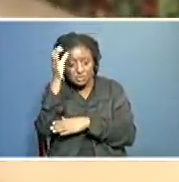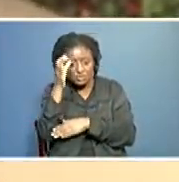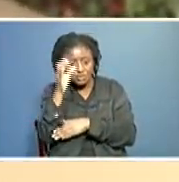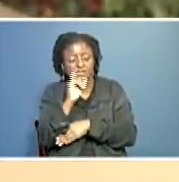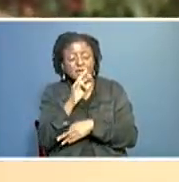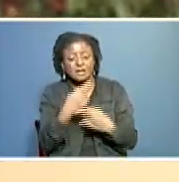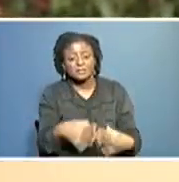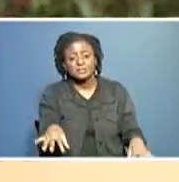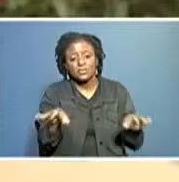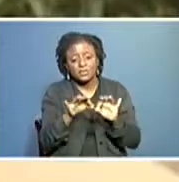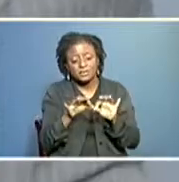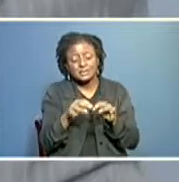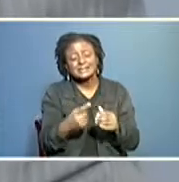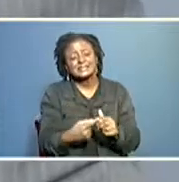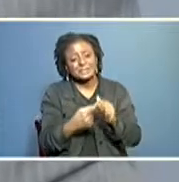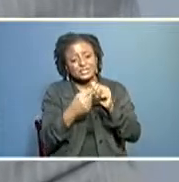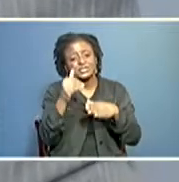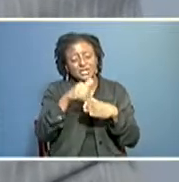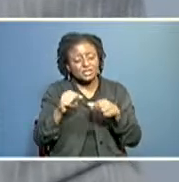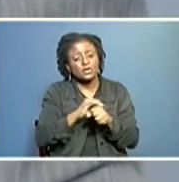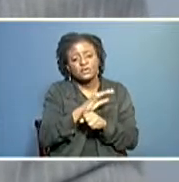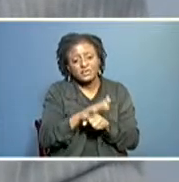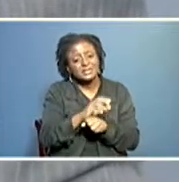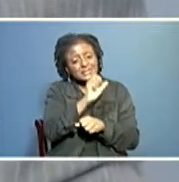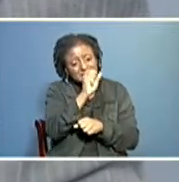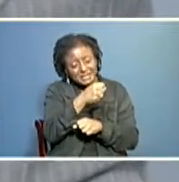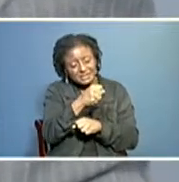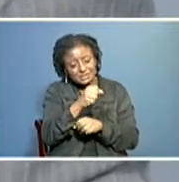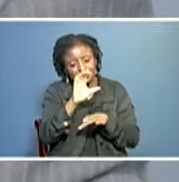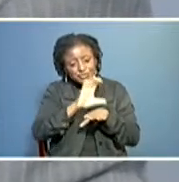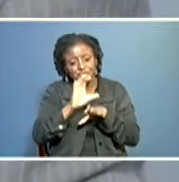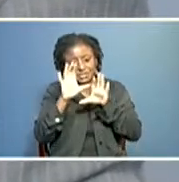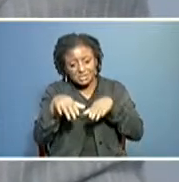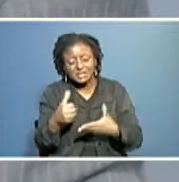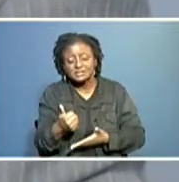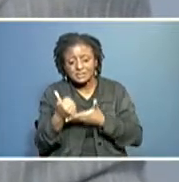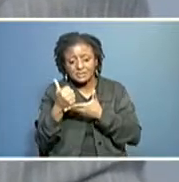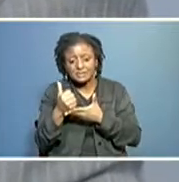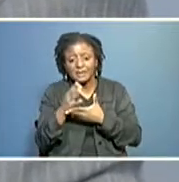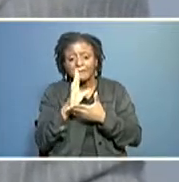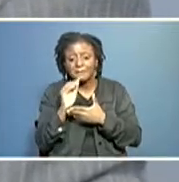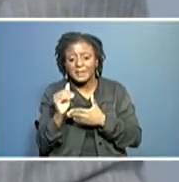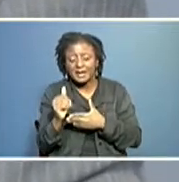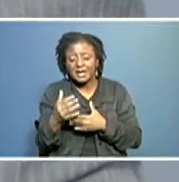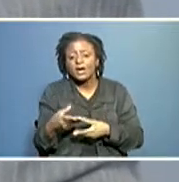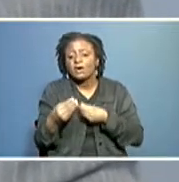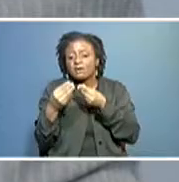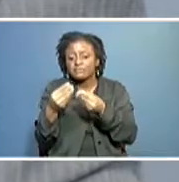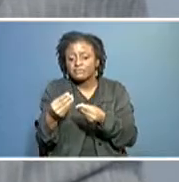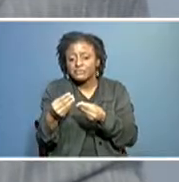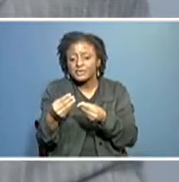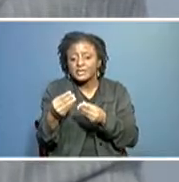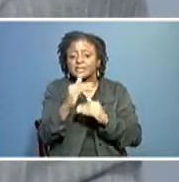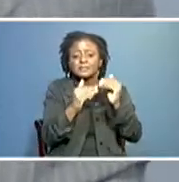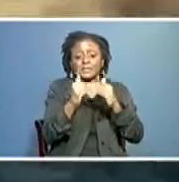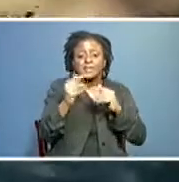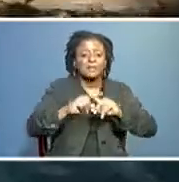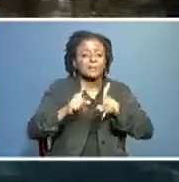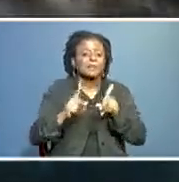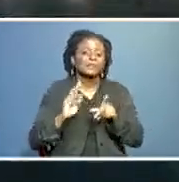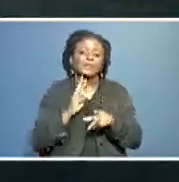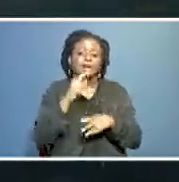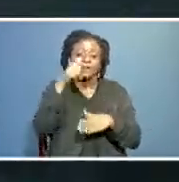in this COVID environment. Yes, the church can do their part by making facilities, but we are in a different time. When